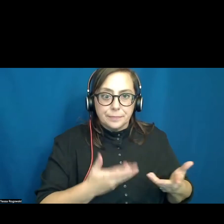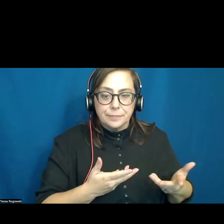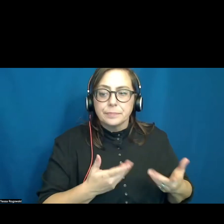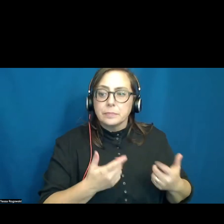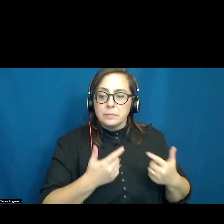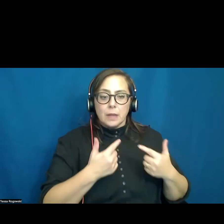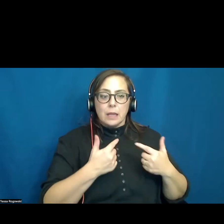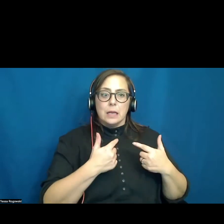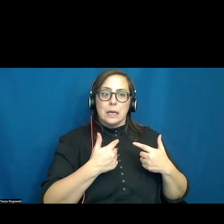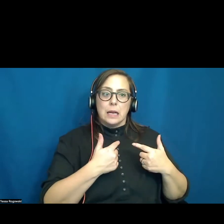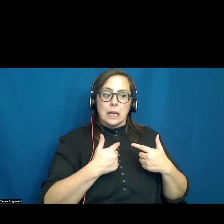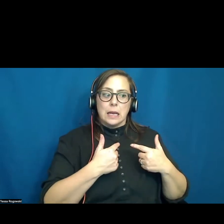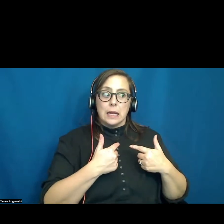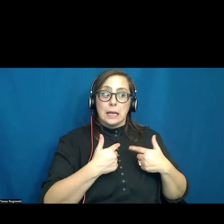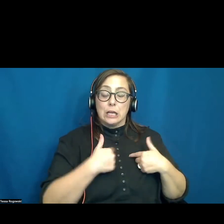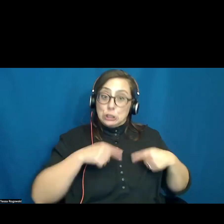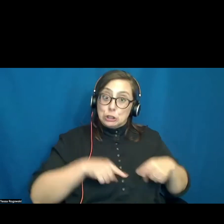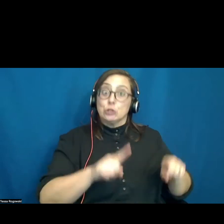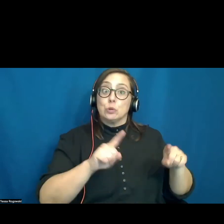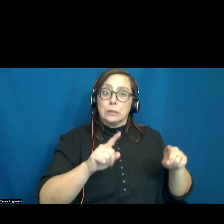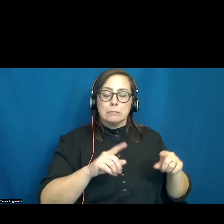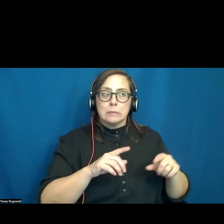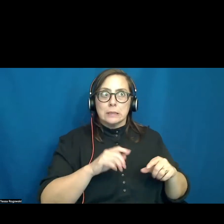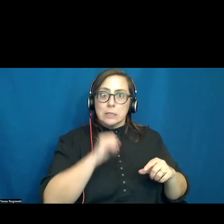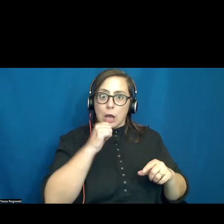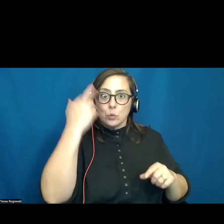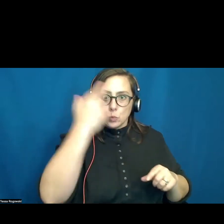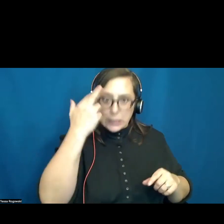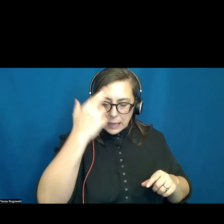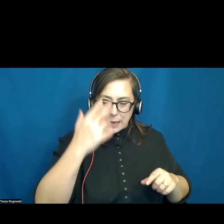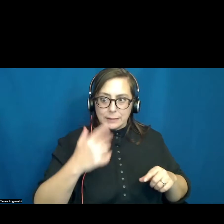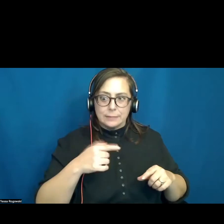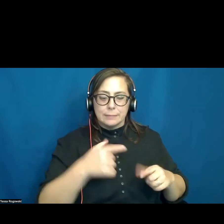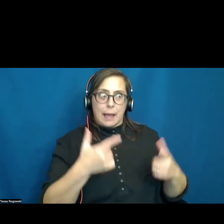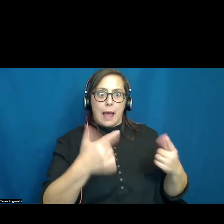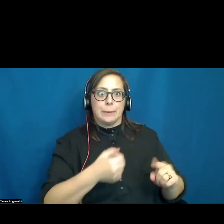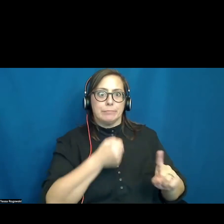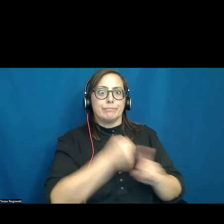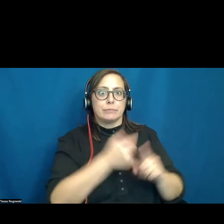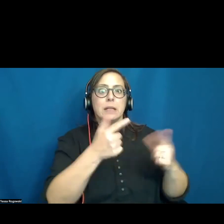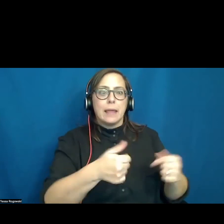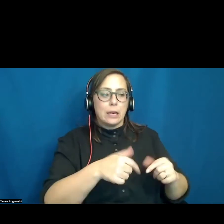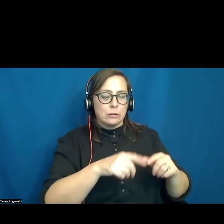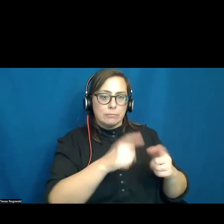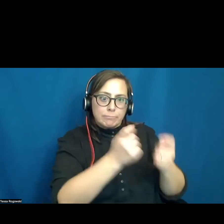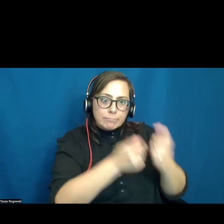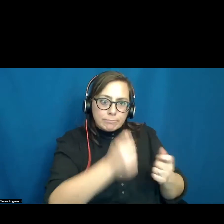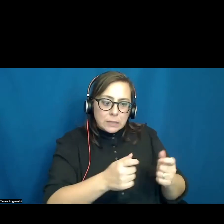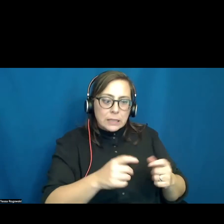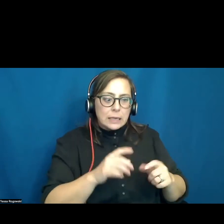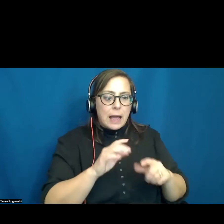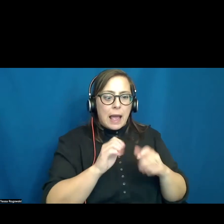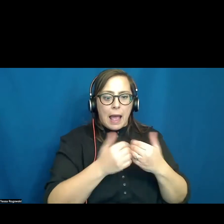realized, though I wasn't so conscious at the time of writing it, more so was editing it, is there's this trope,